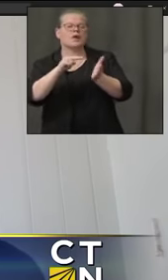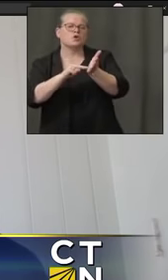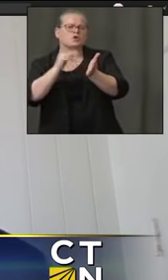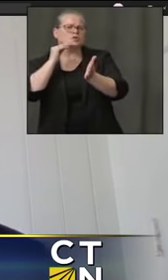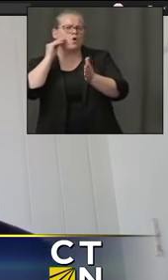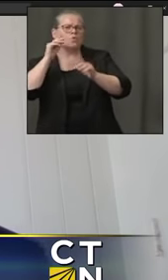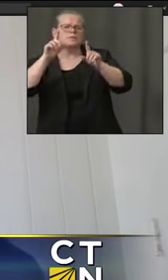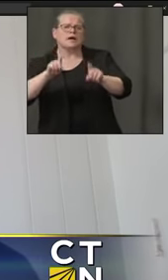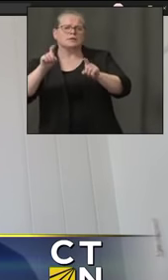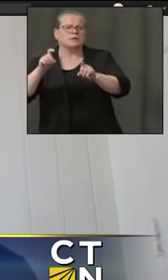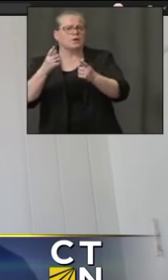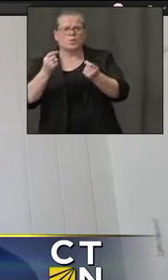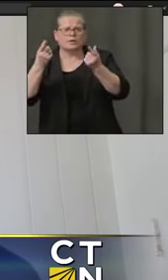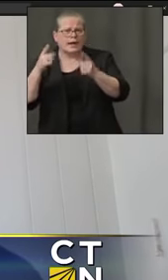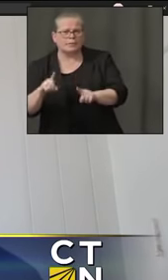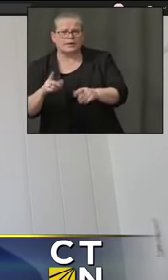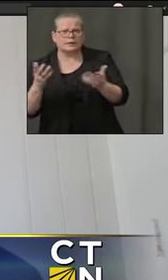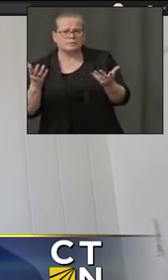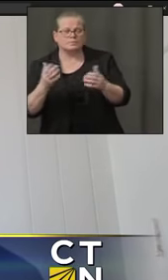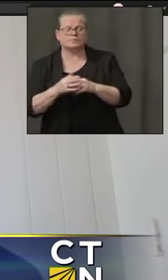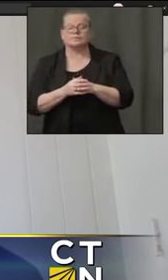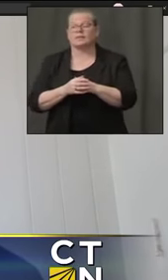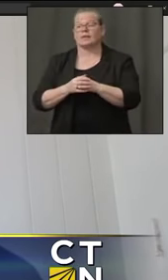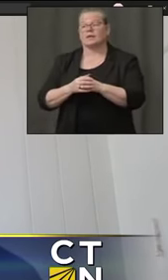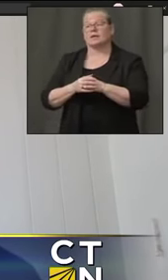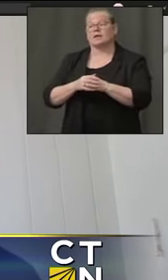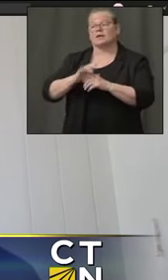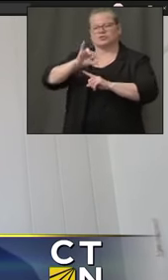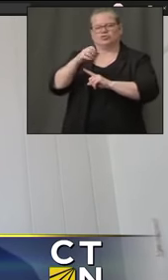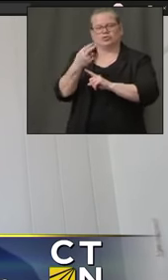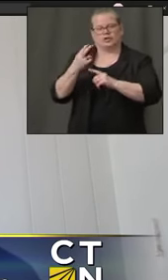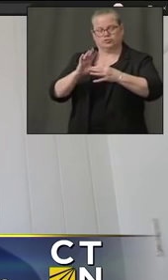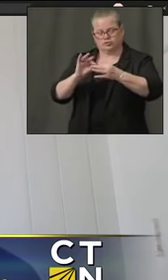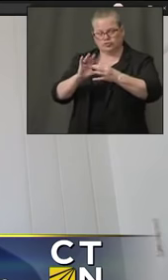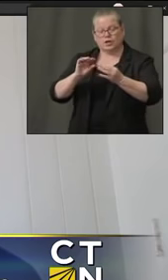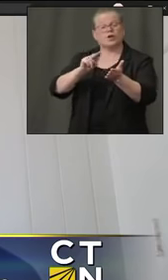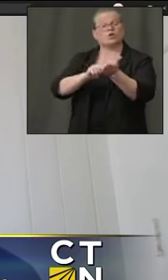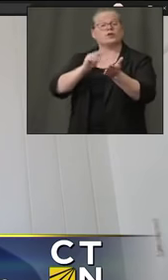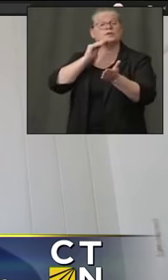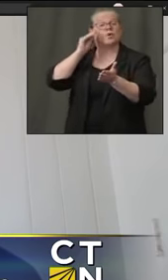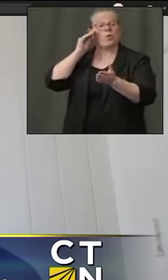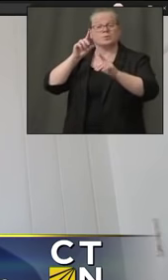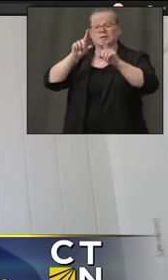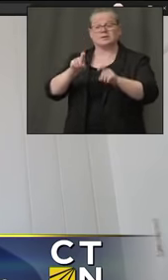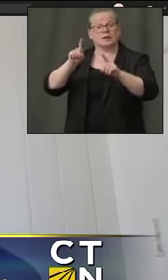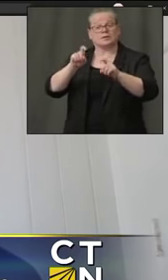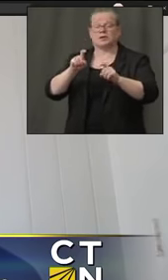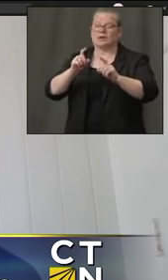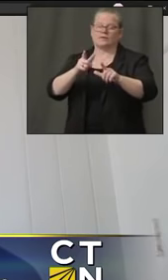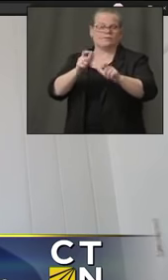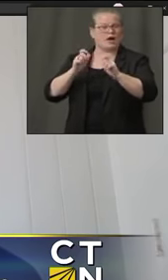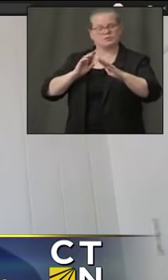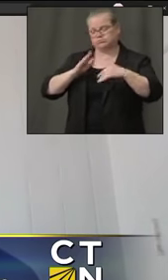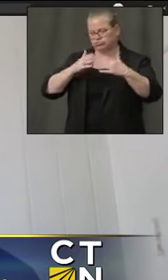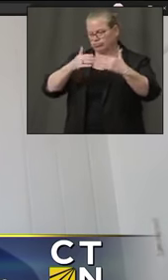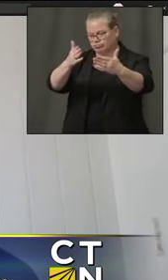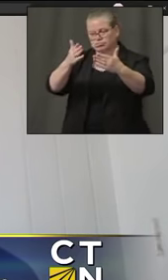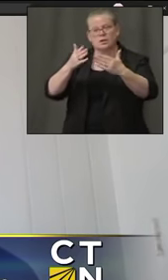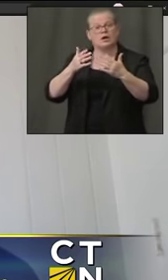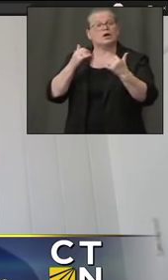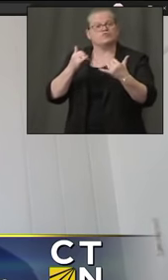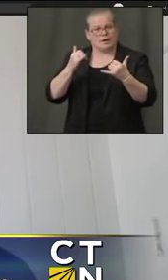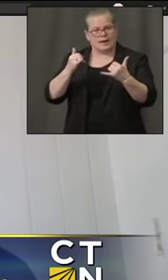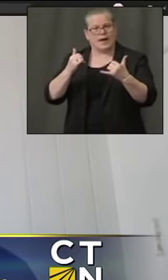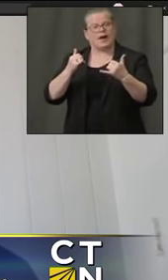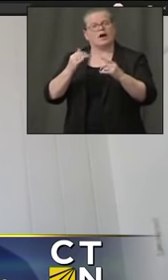Testing in our nursing homes is proceeding at an accelerating pace. We are now covering a wide number of